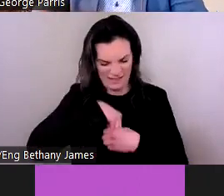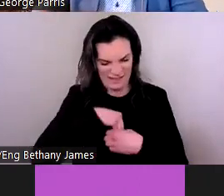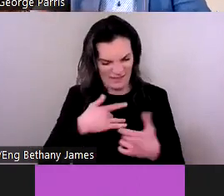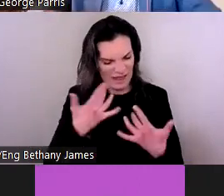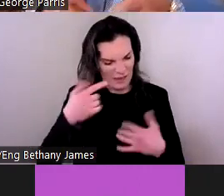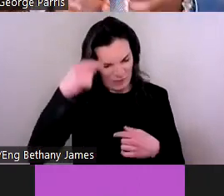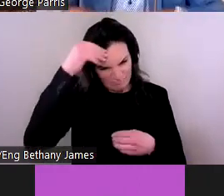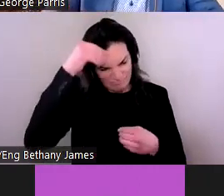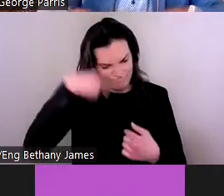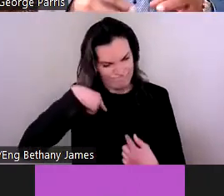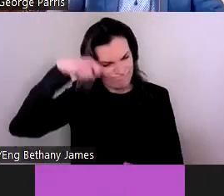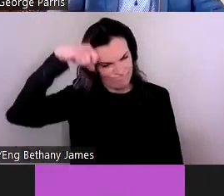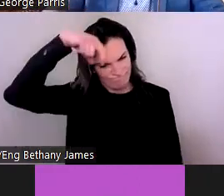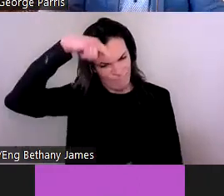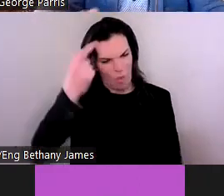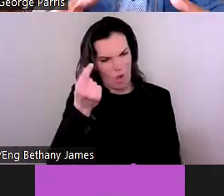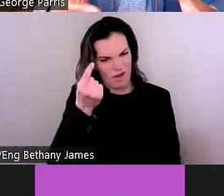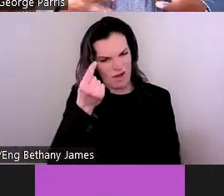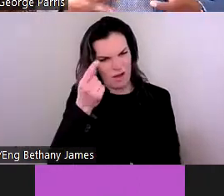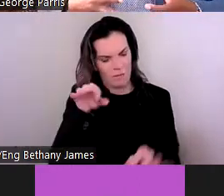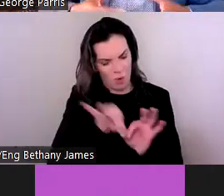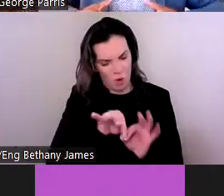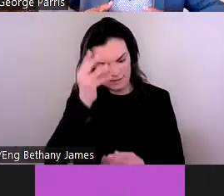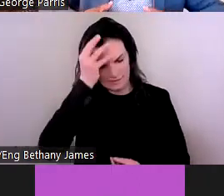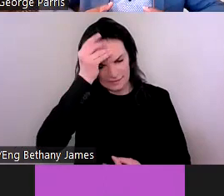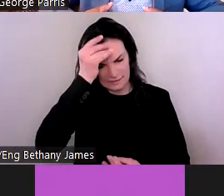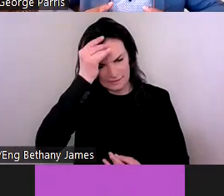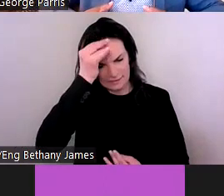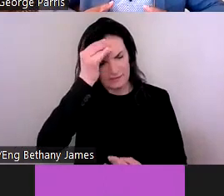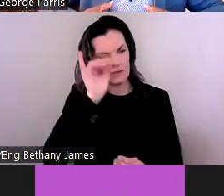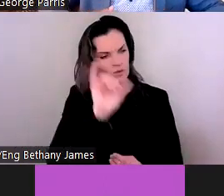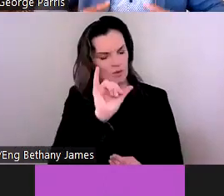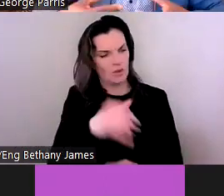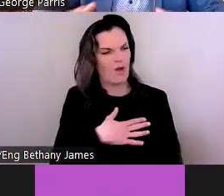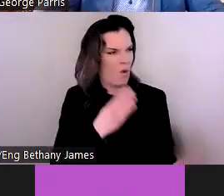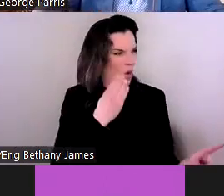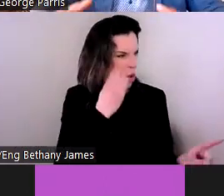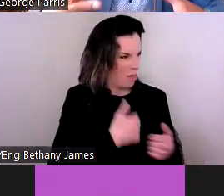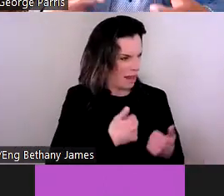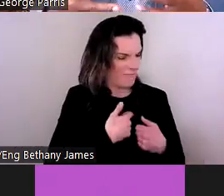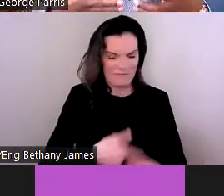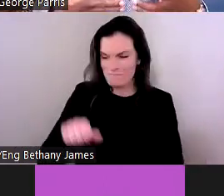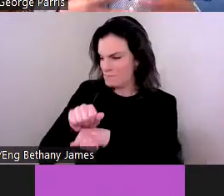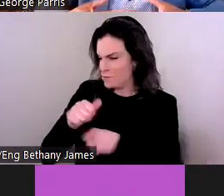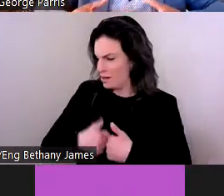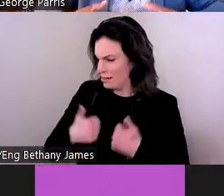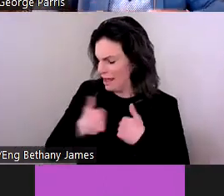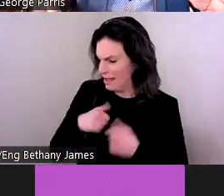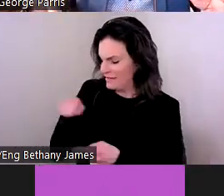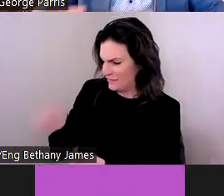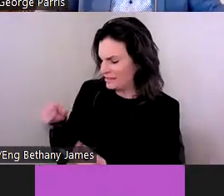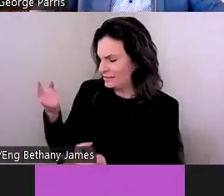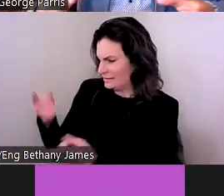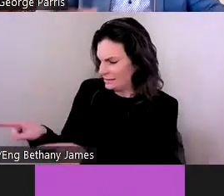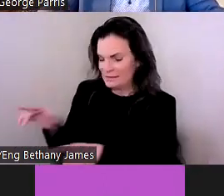it's at work, your community at home, how is that affecting me? What are the consequences of what's going on? And